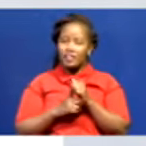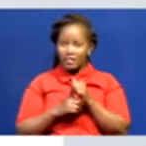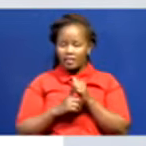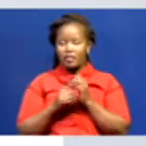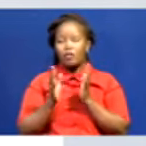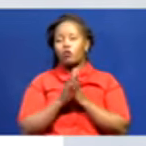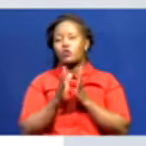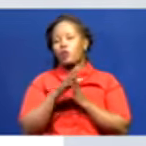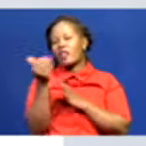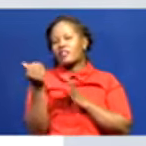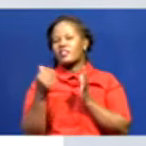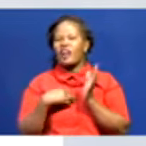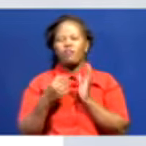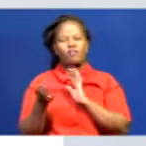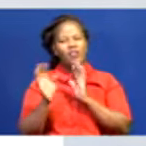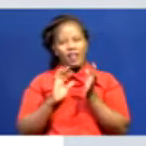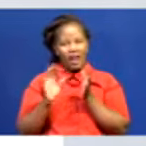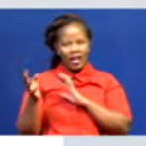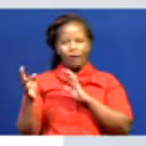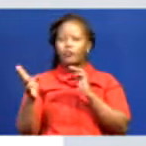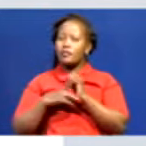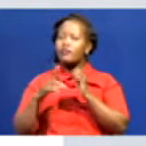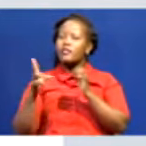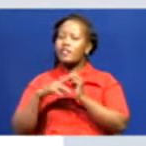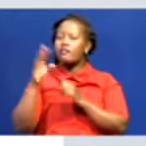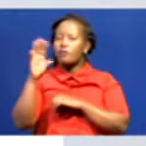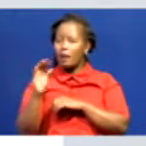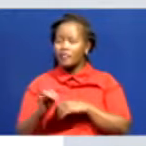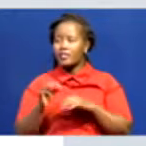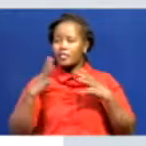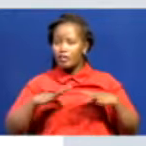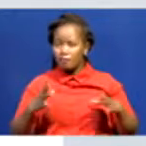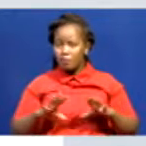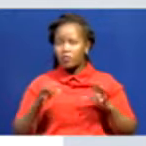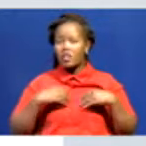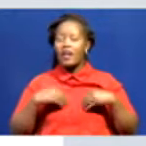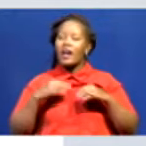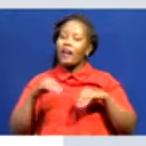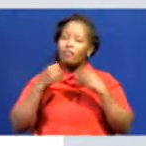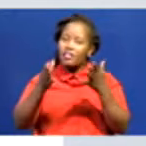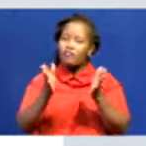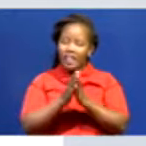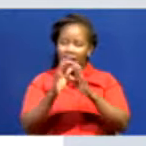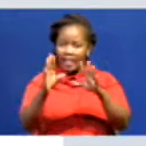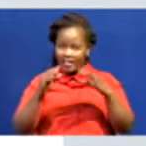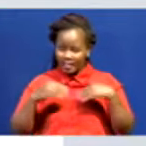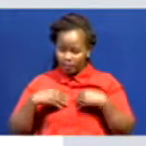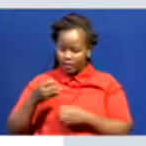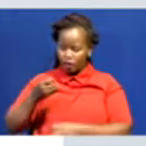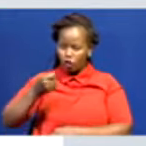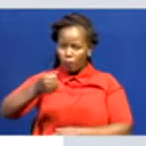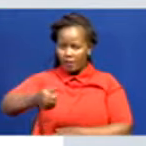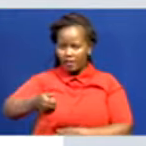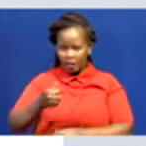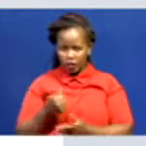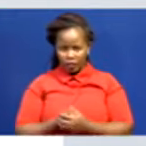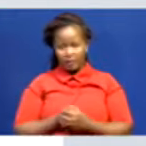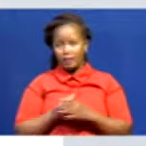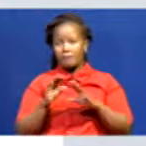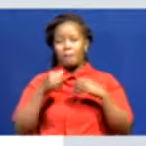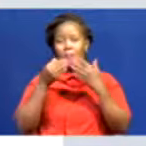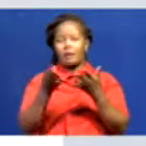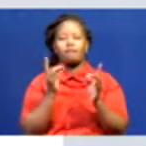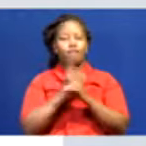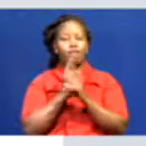1,360, that's about 77%, have received and accepted the awards. Okay? The handling of grievances